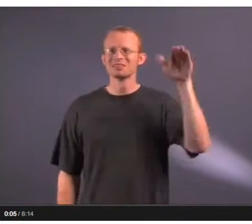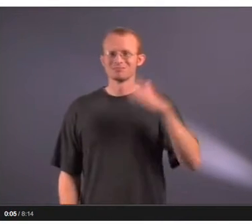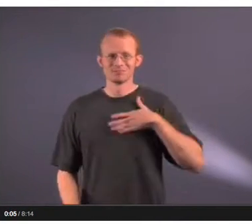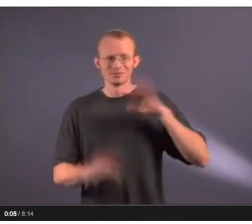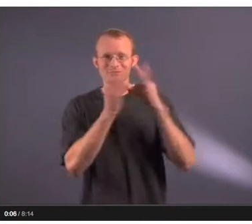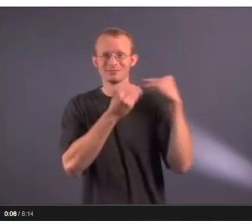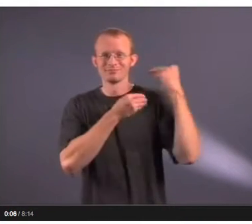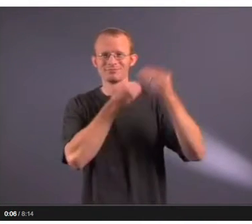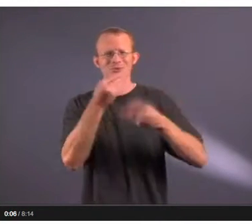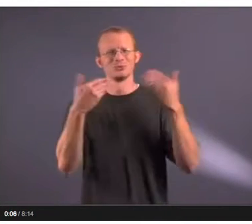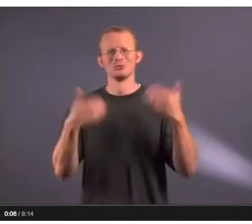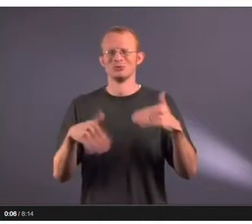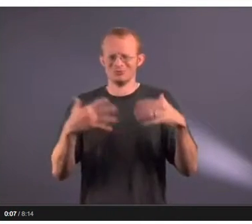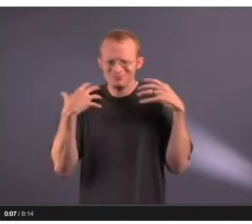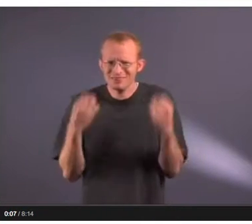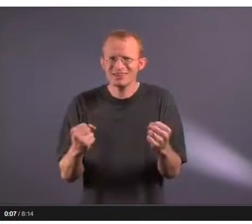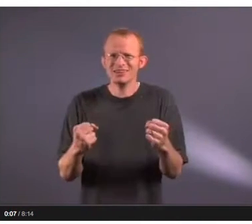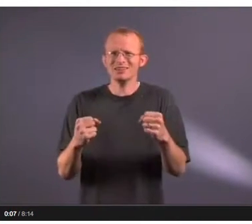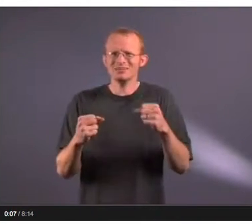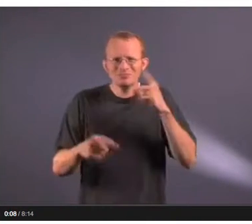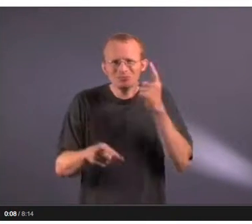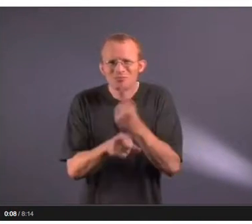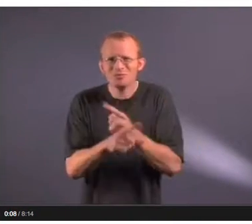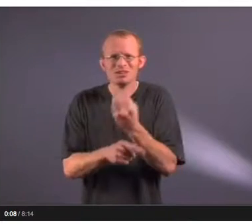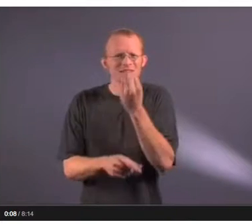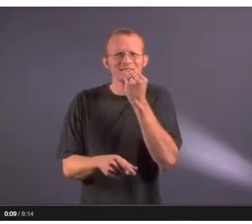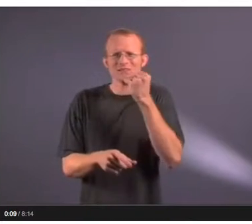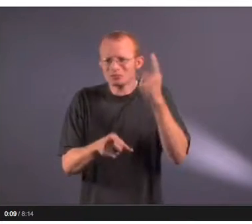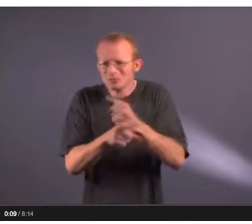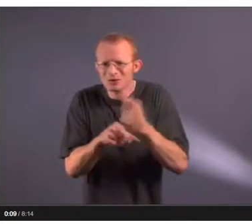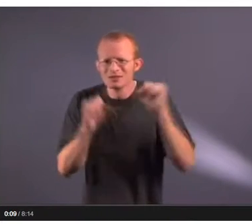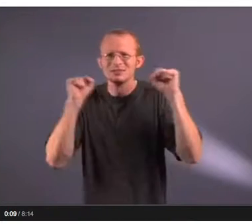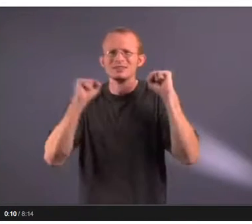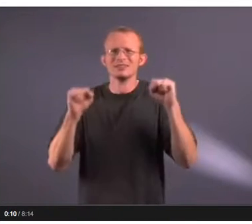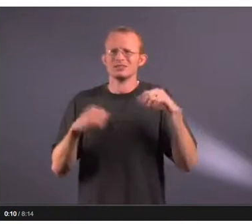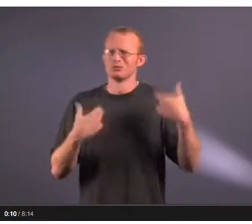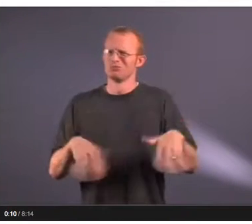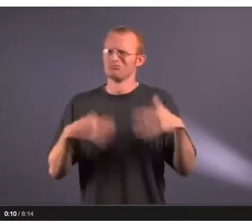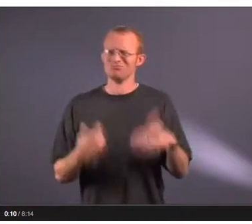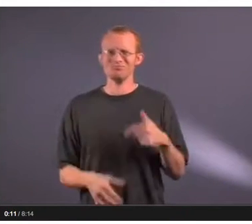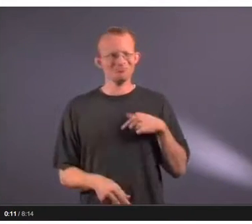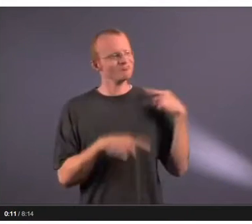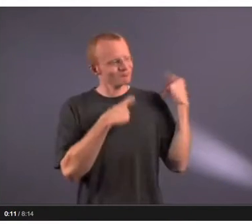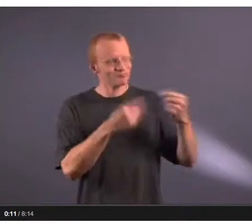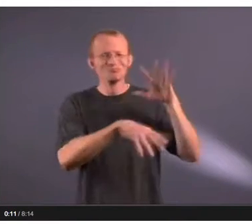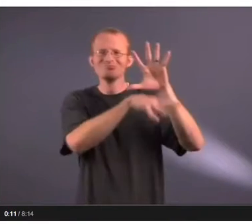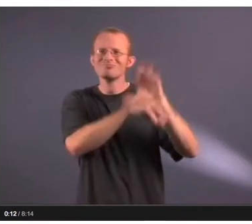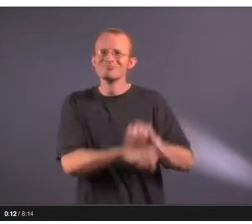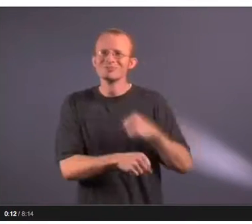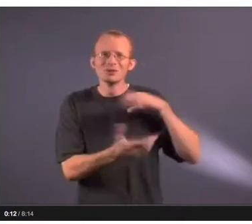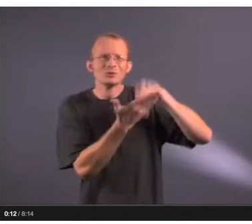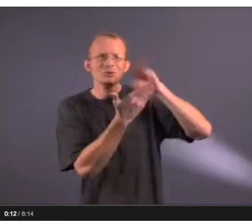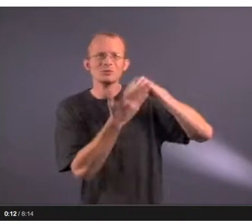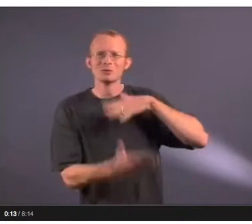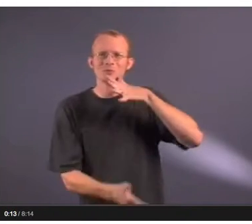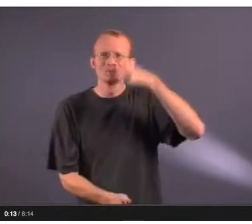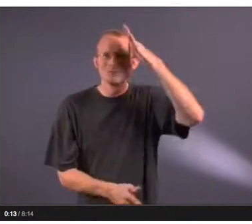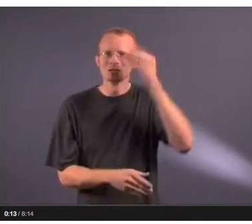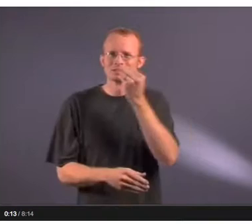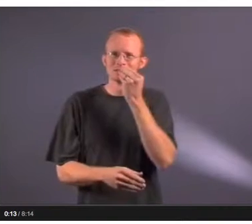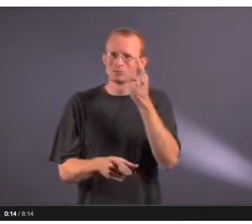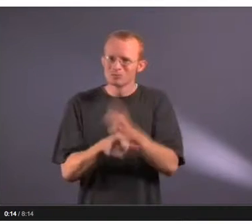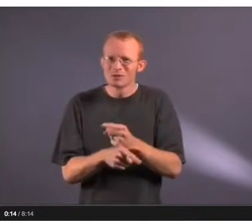Hello. So throughout my life, my family, we were really healthy. We ate right and we exercised, and